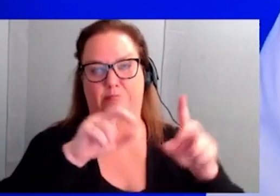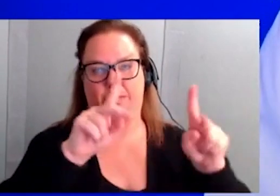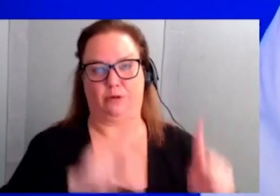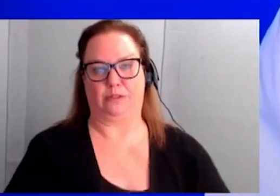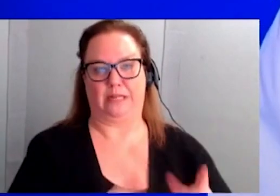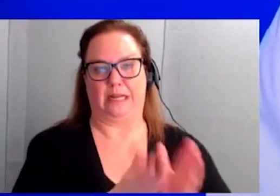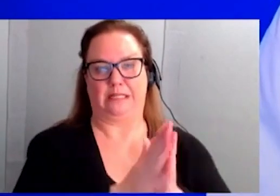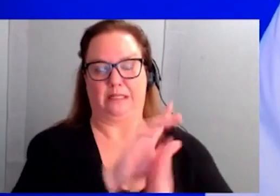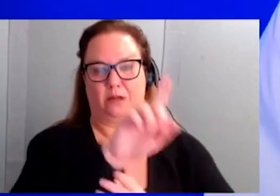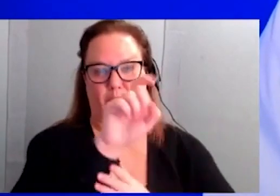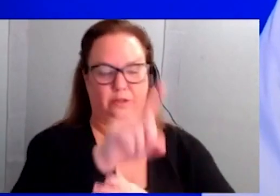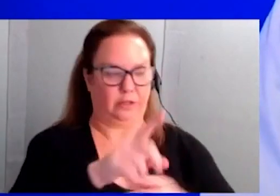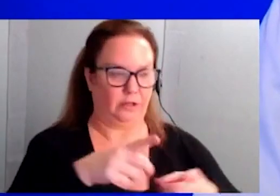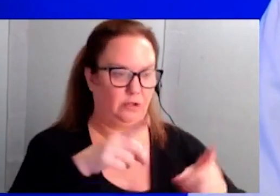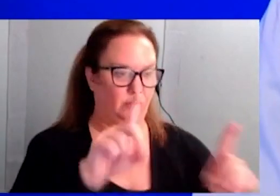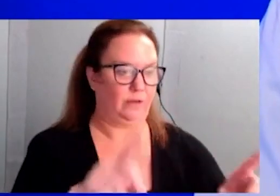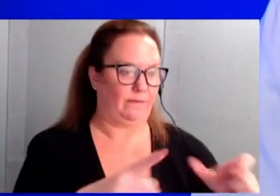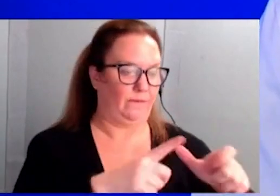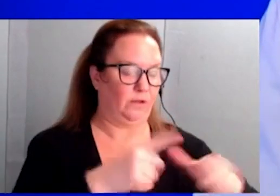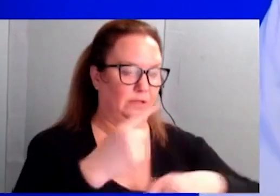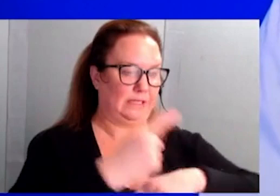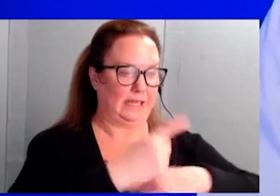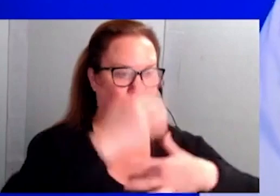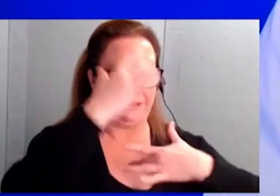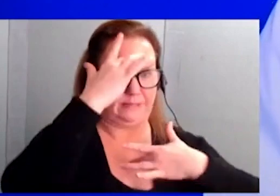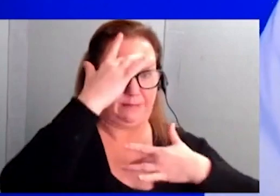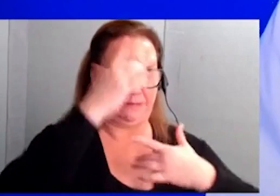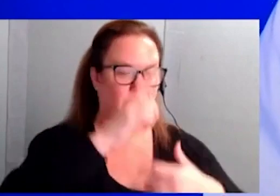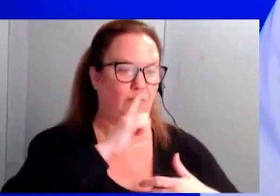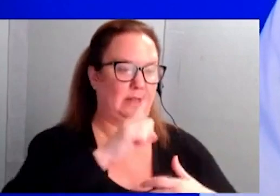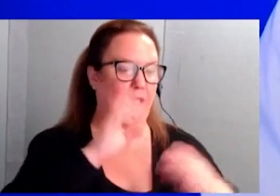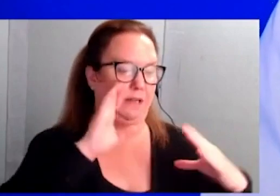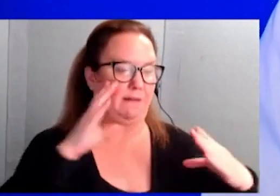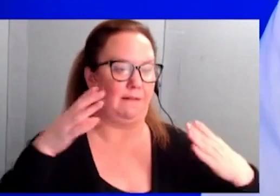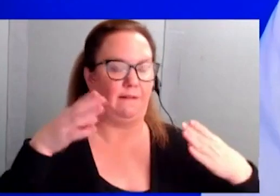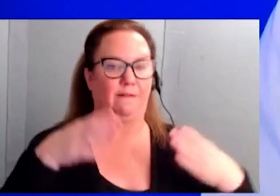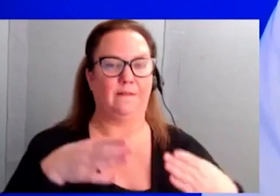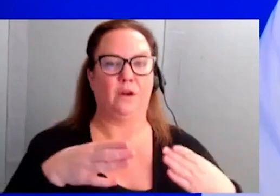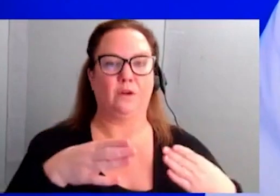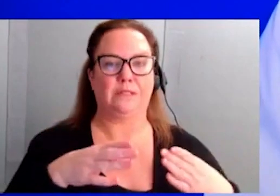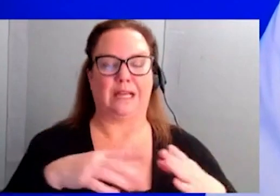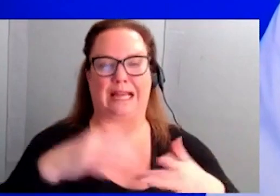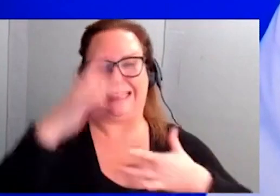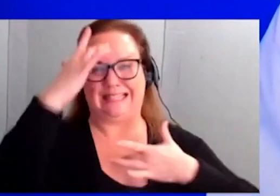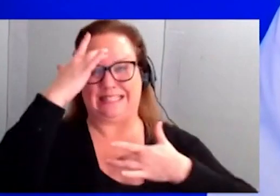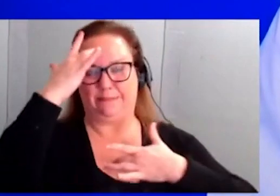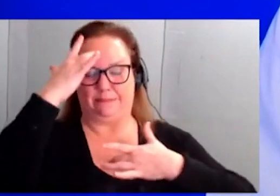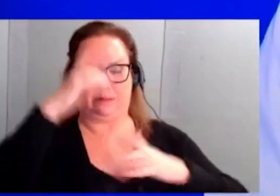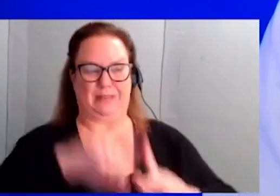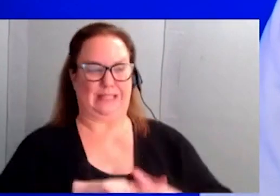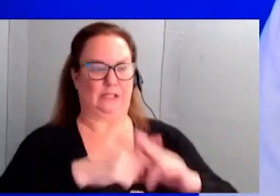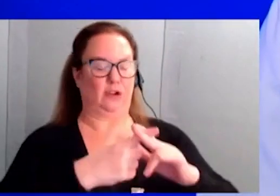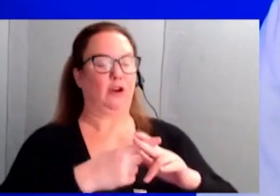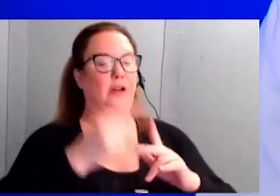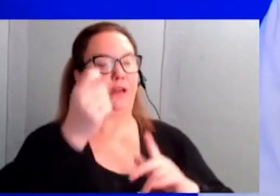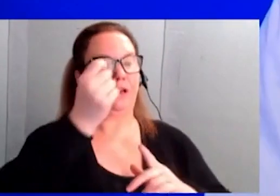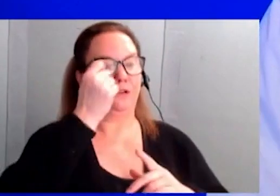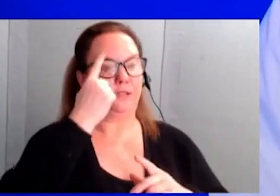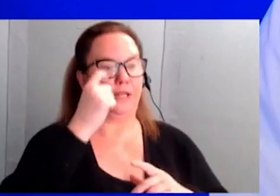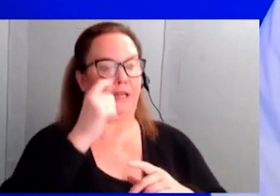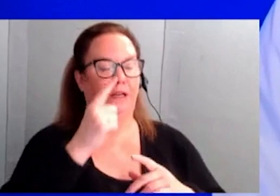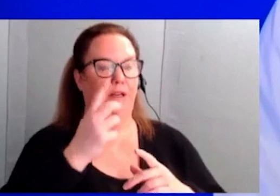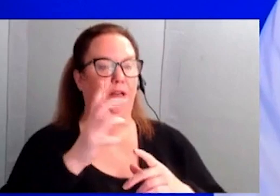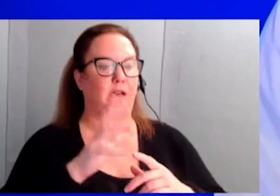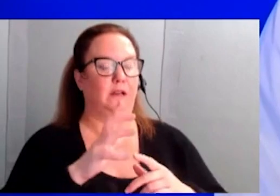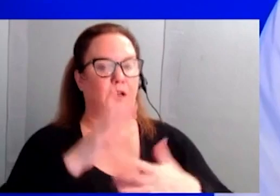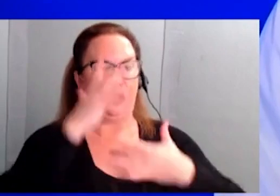question. Is it during the first couple days of symptoms? I think we really need to focus on the symptoms onset and just understand that you were probably most contagious